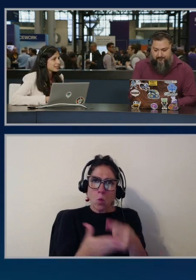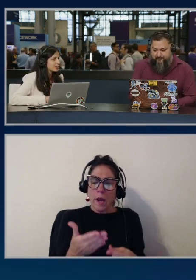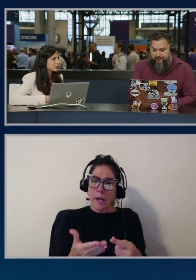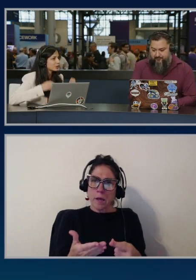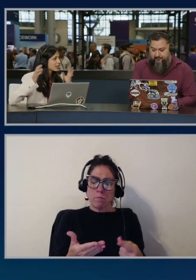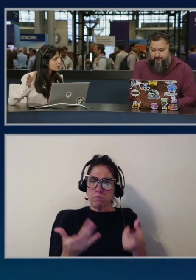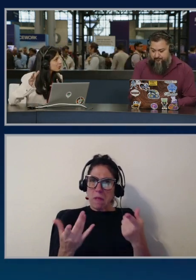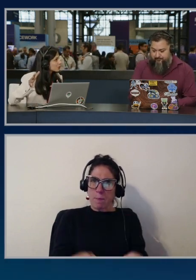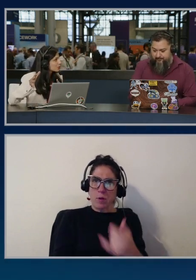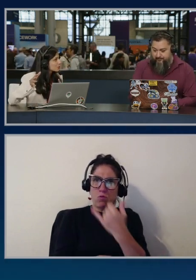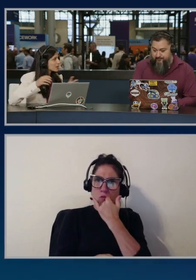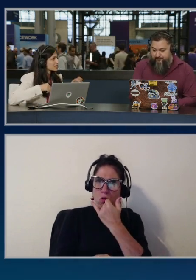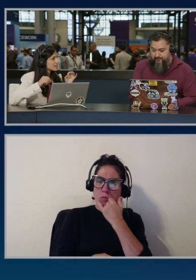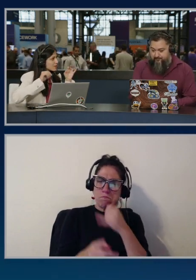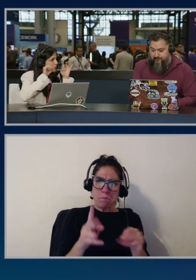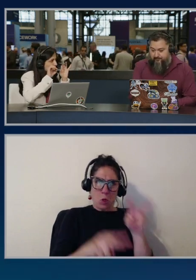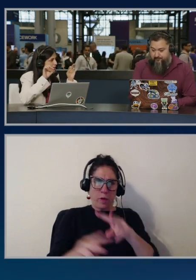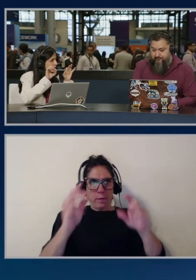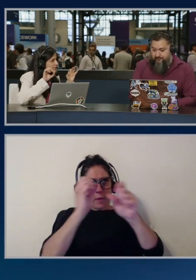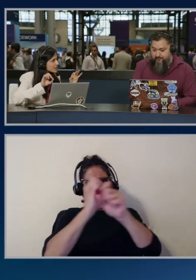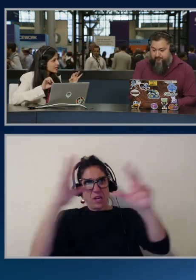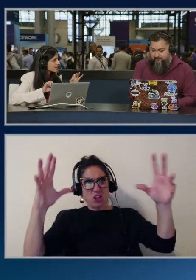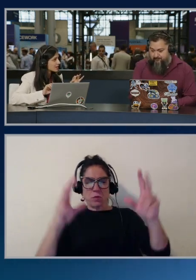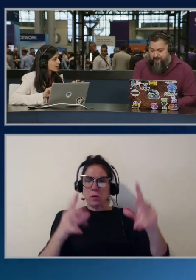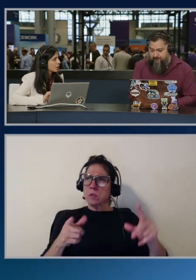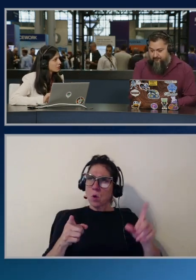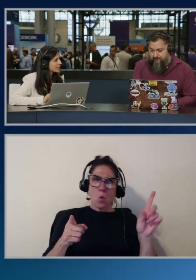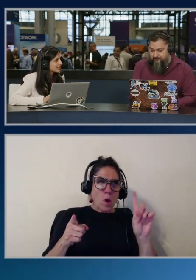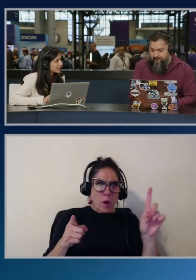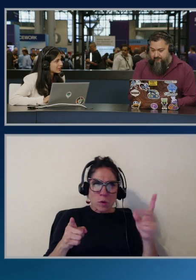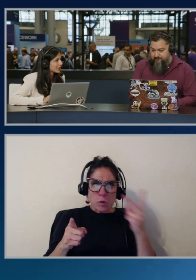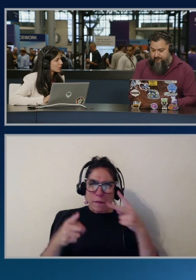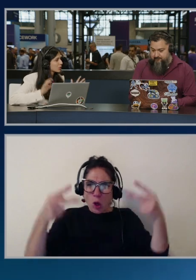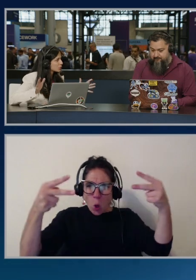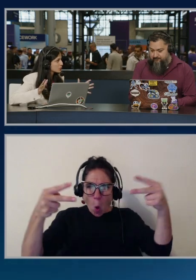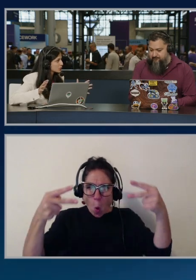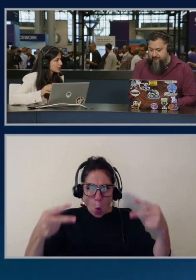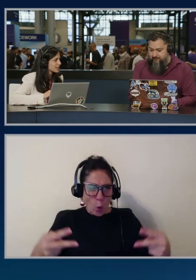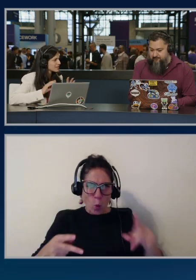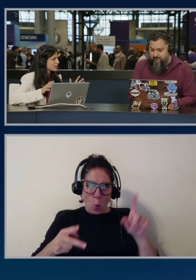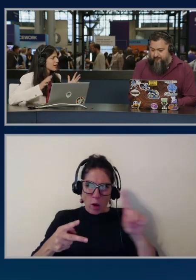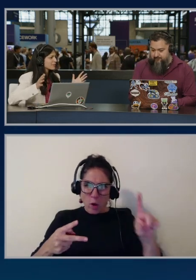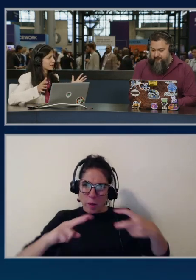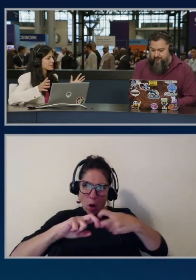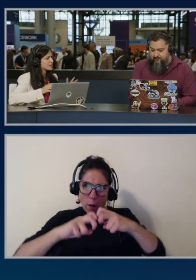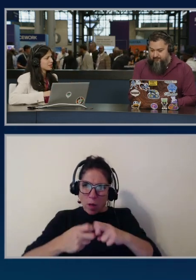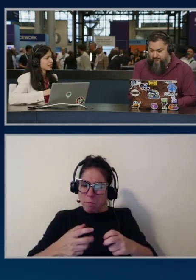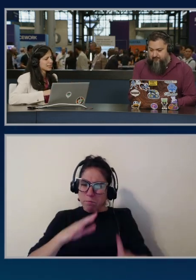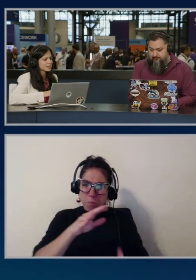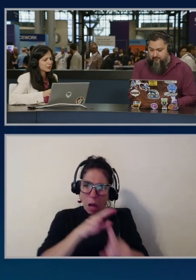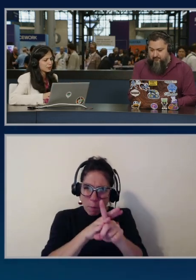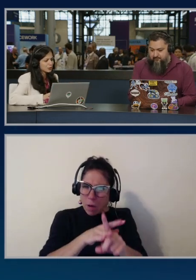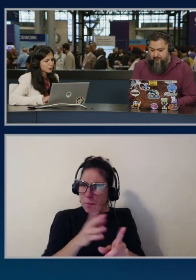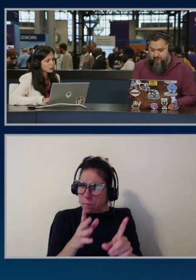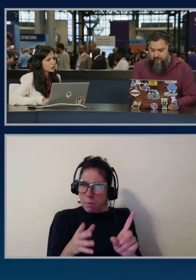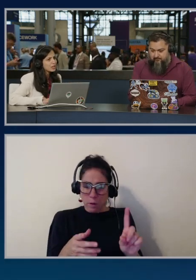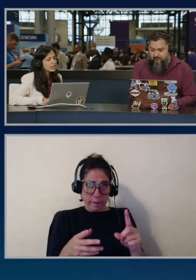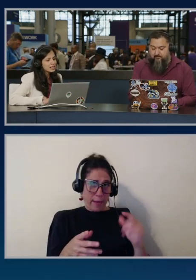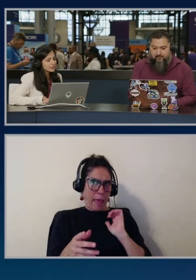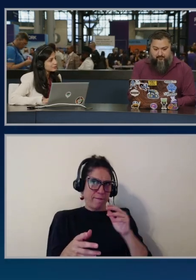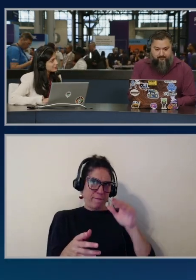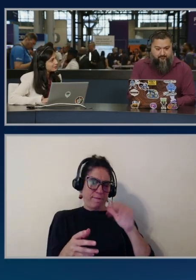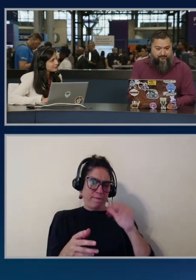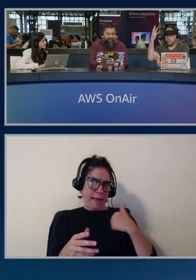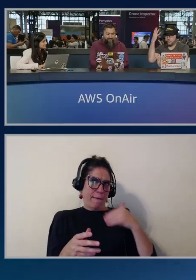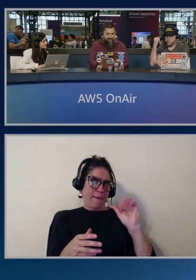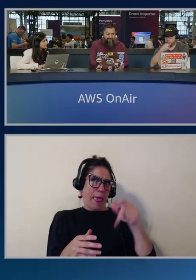And, look at the whole code base and say, where do you see that anomaly occurring and what would you do next? So they have apps like this all over. I